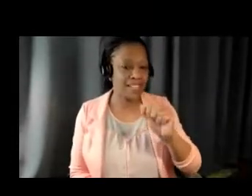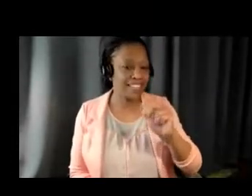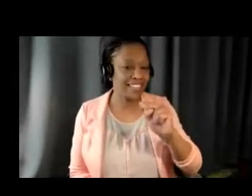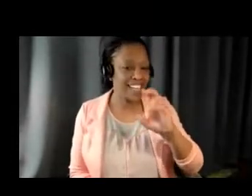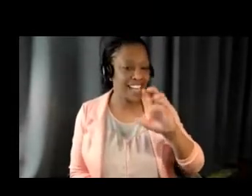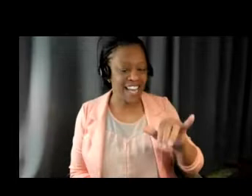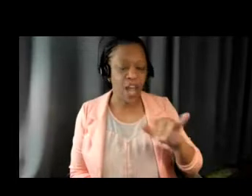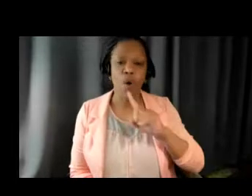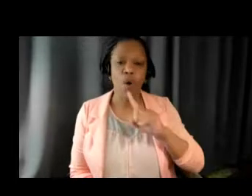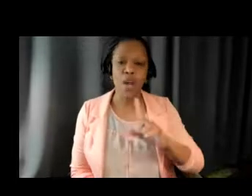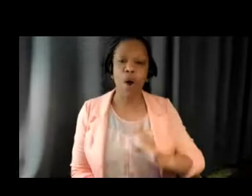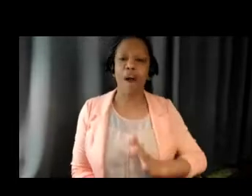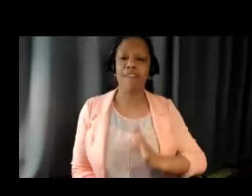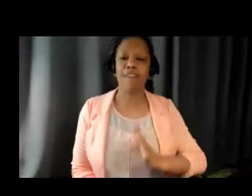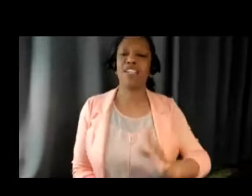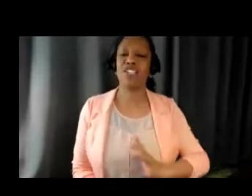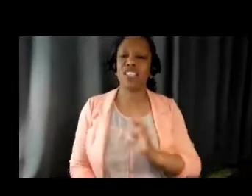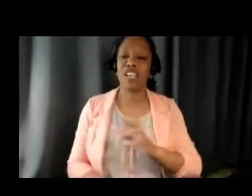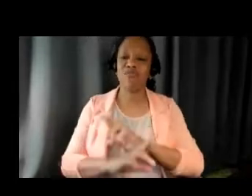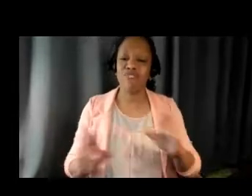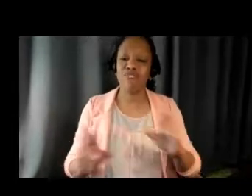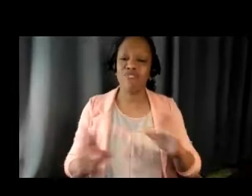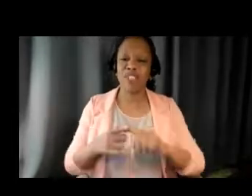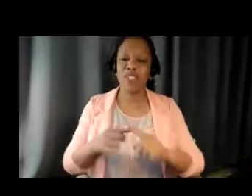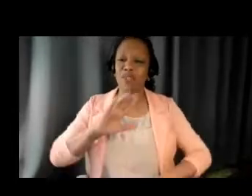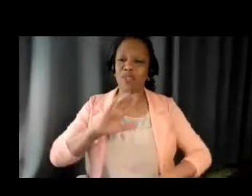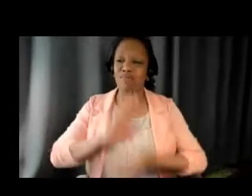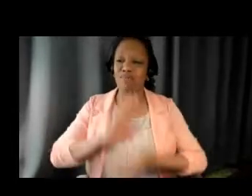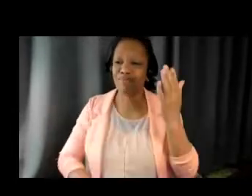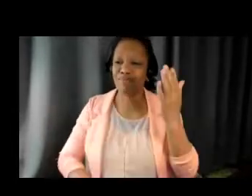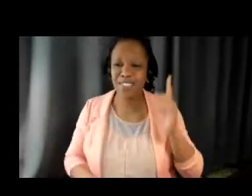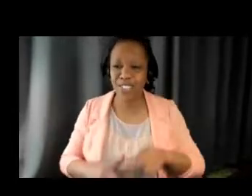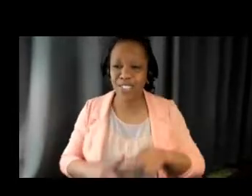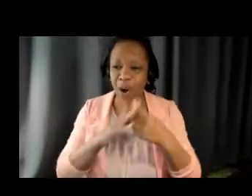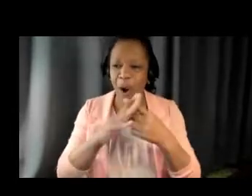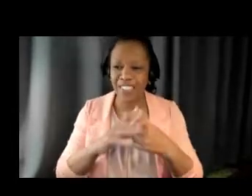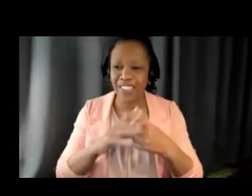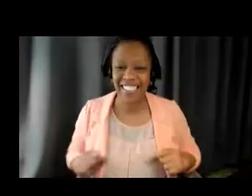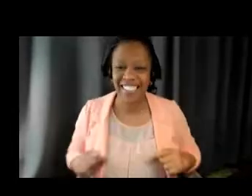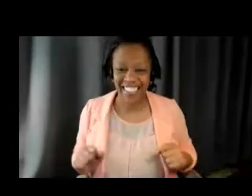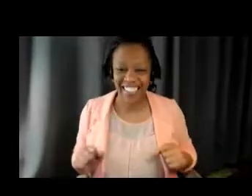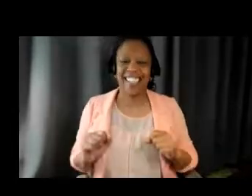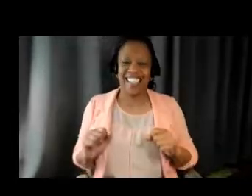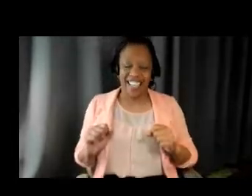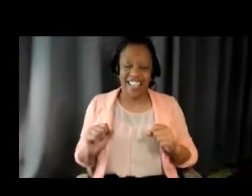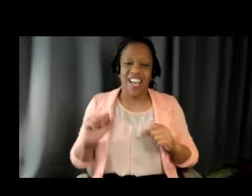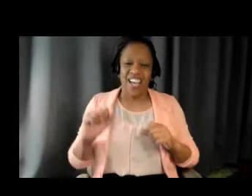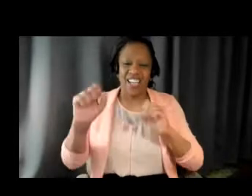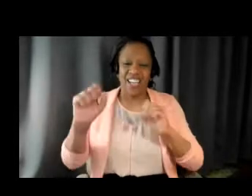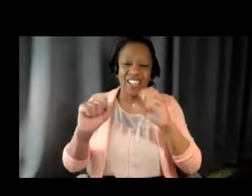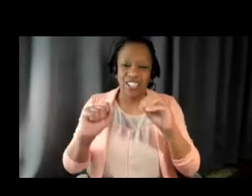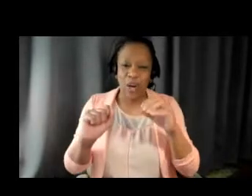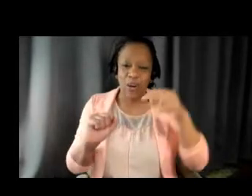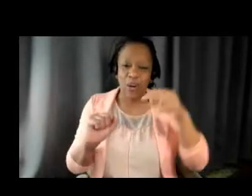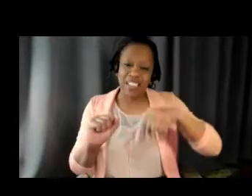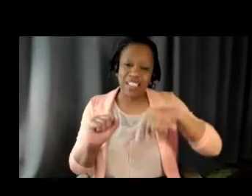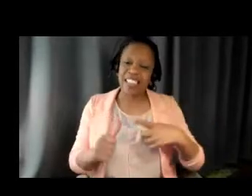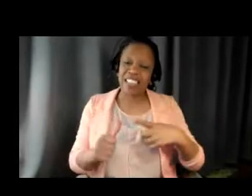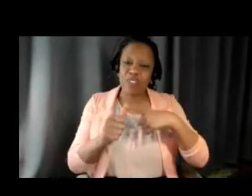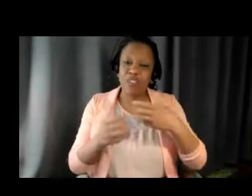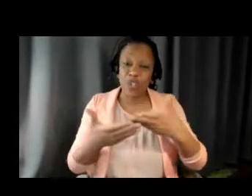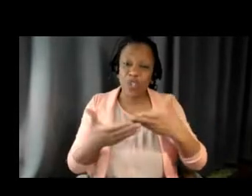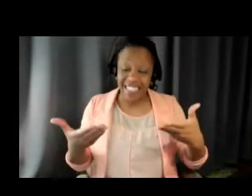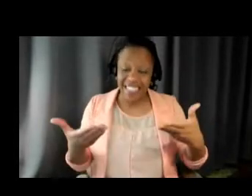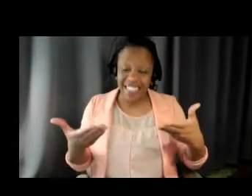are officially ready to go. Yes, yes, yes. And this is the first thing like this on